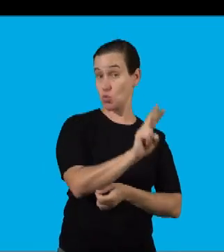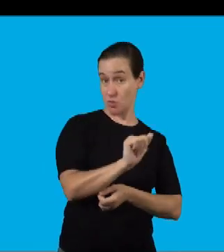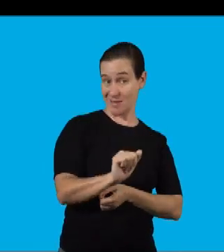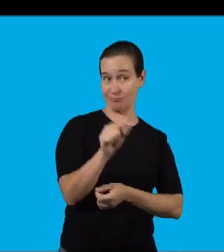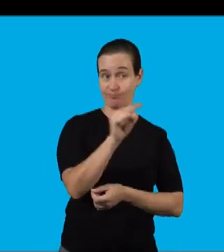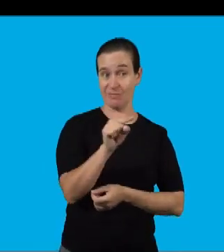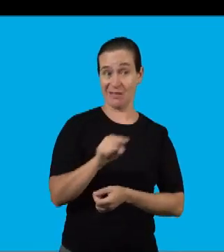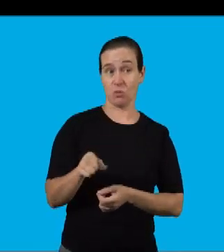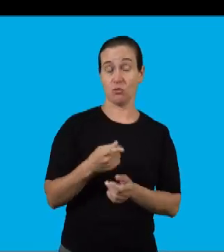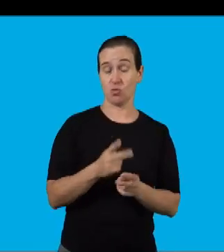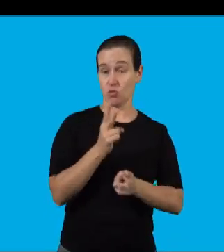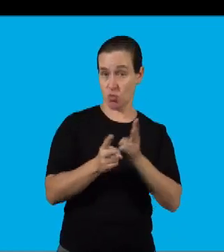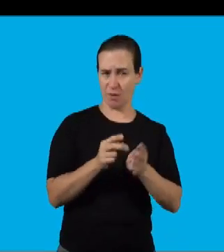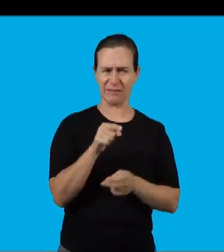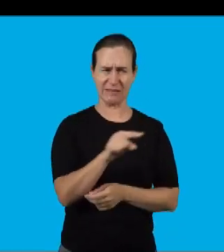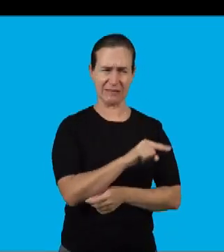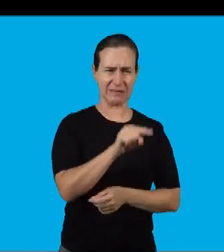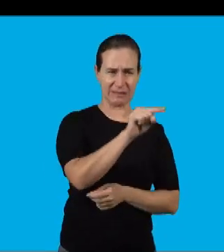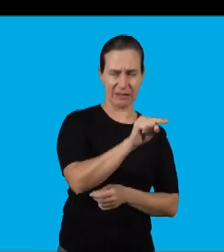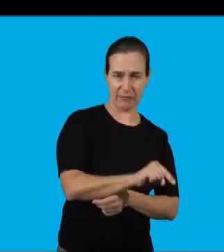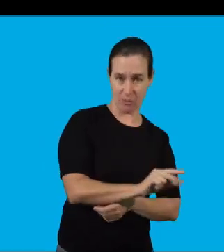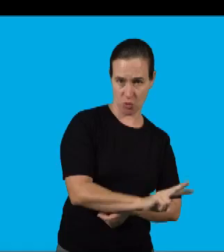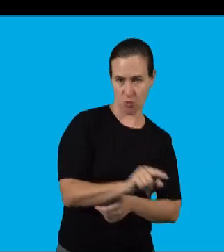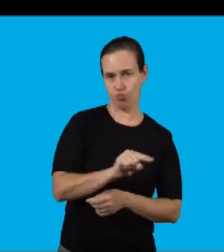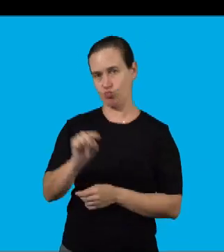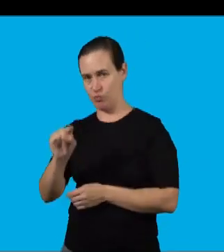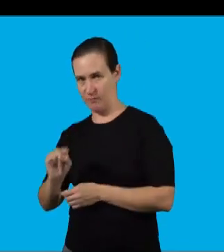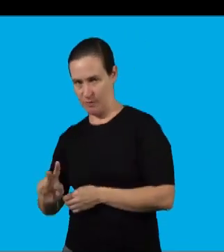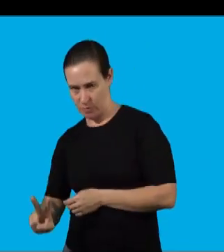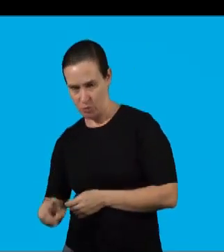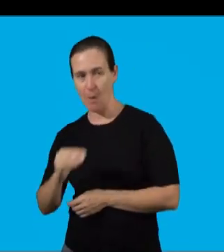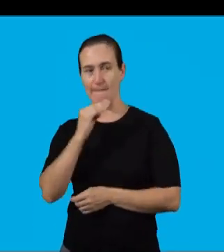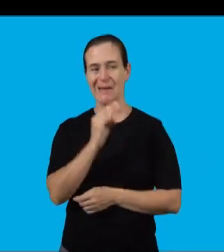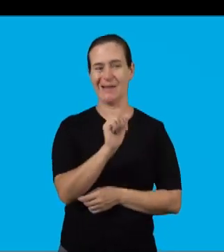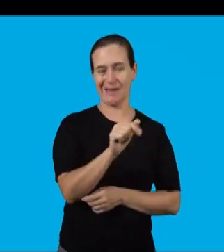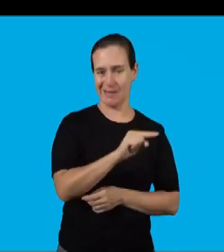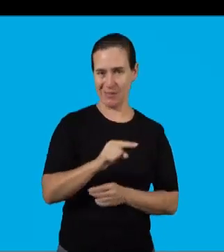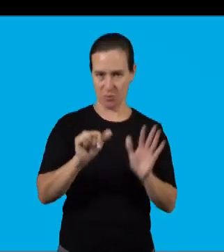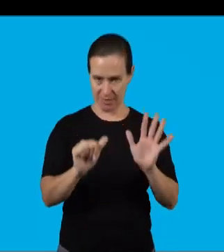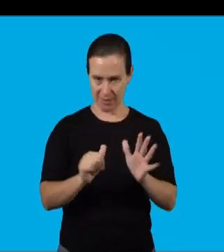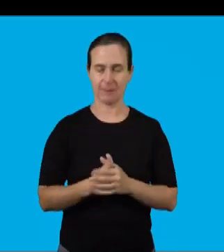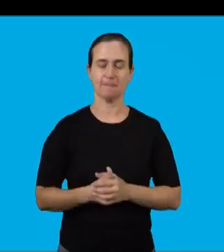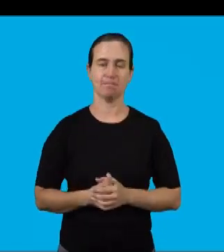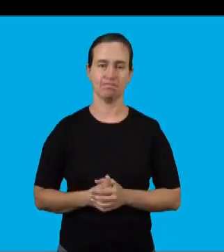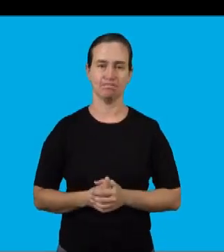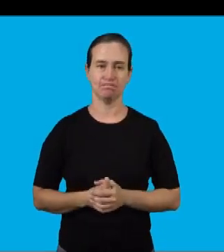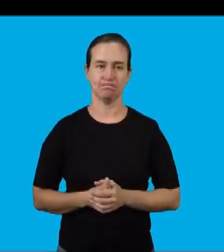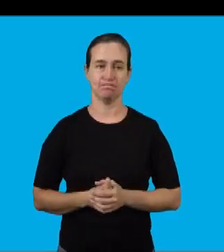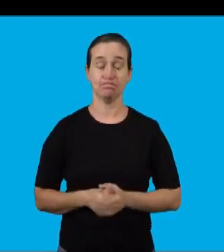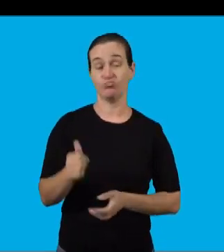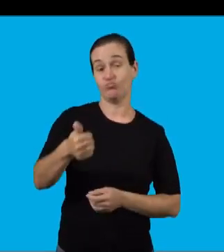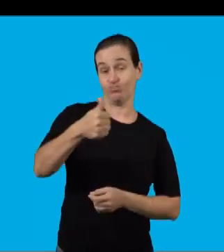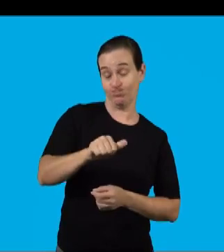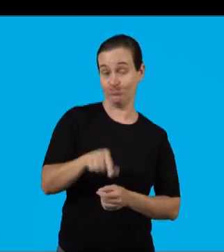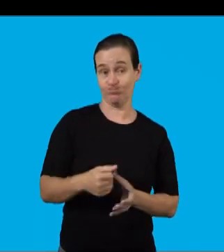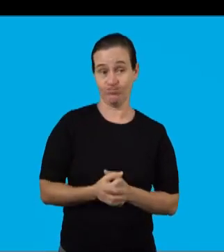2a is equals to 12. If we divide both sides by 2, that means a is equals to 6. Then